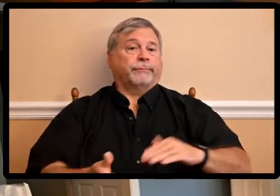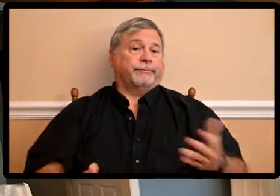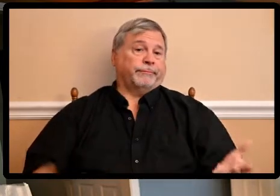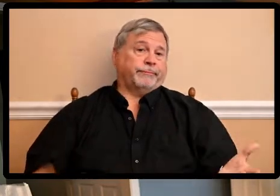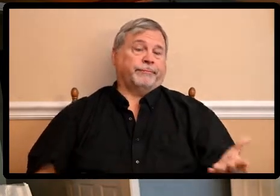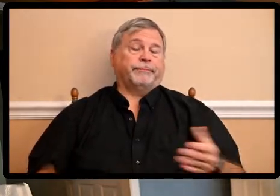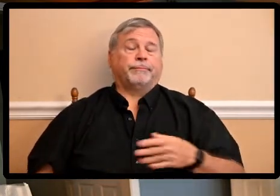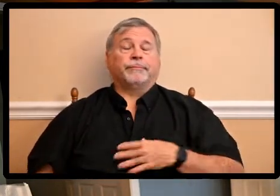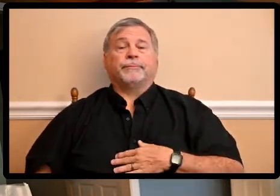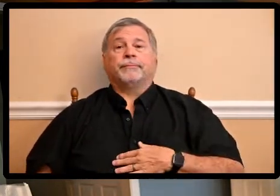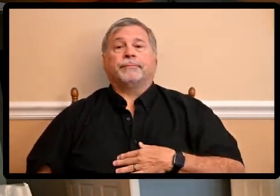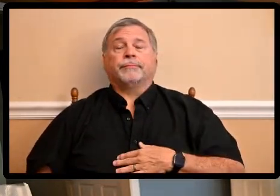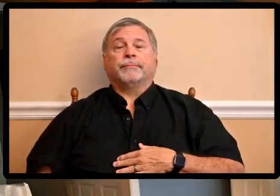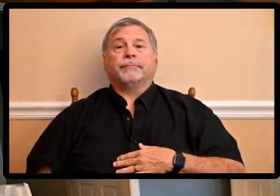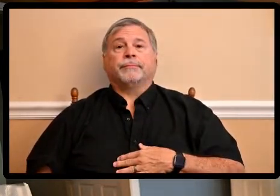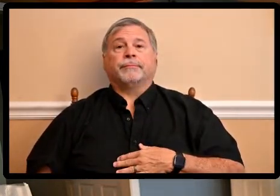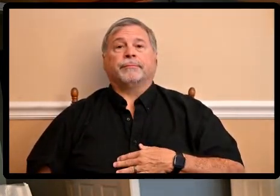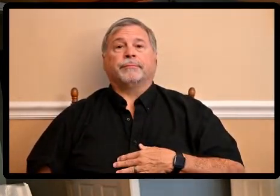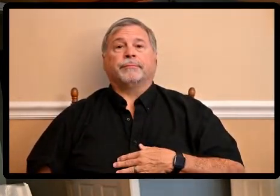Okay.